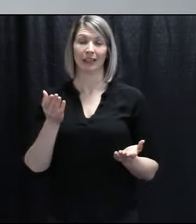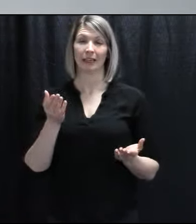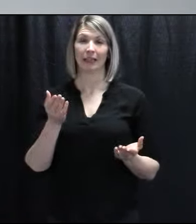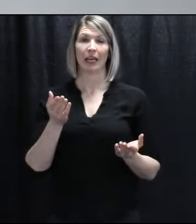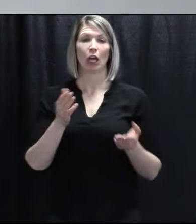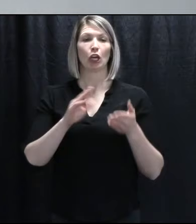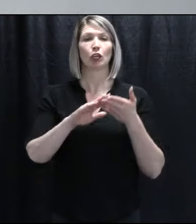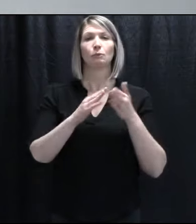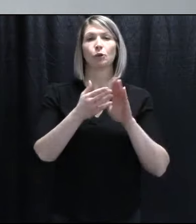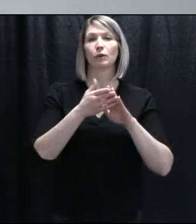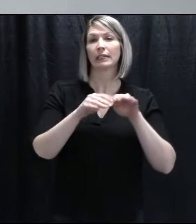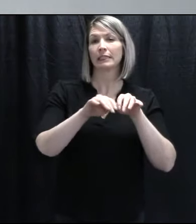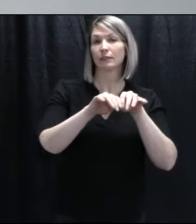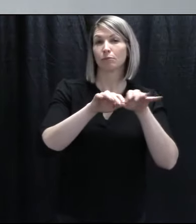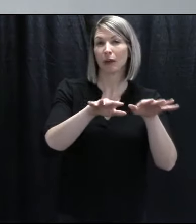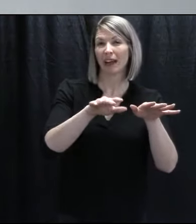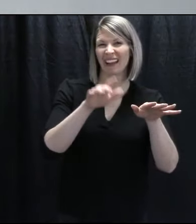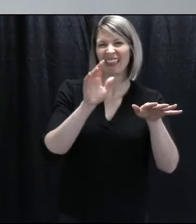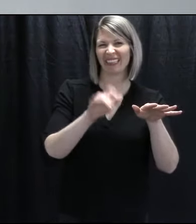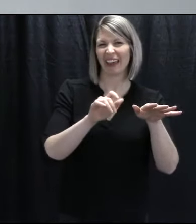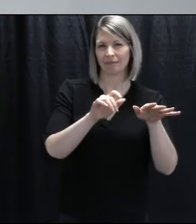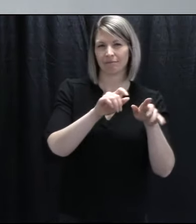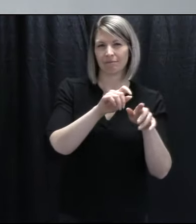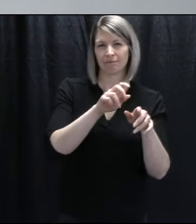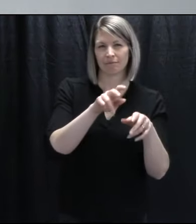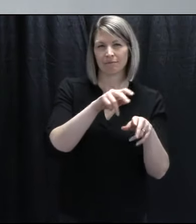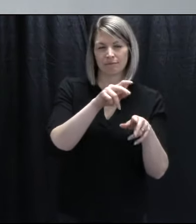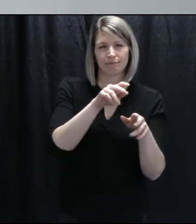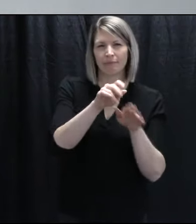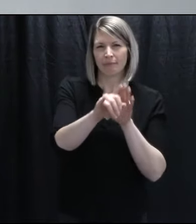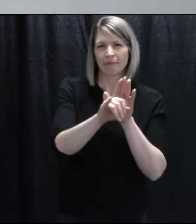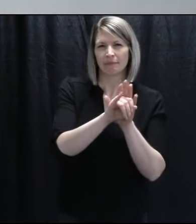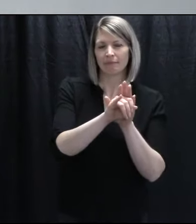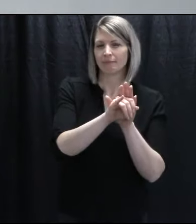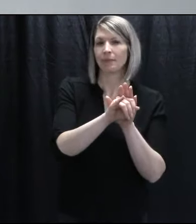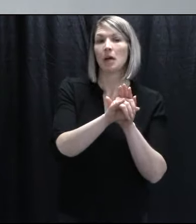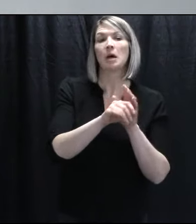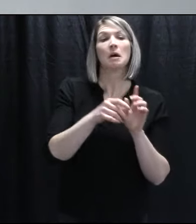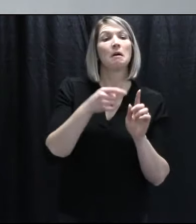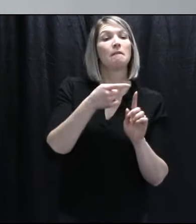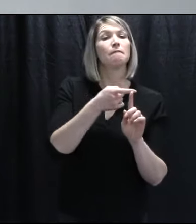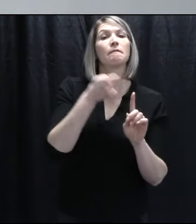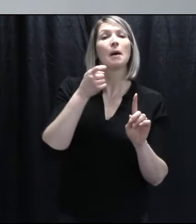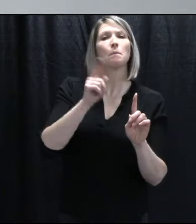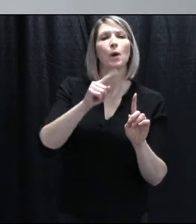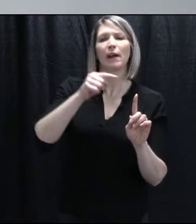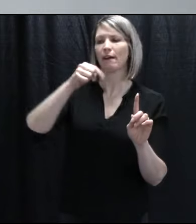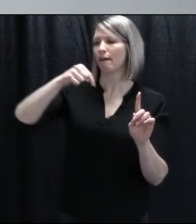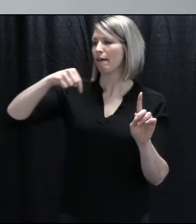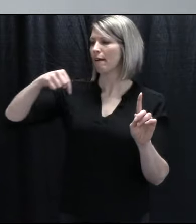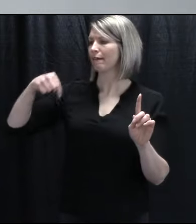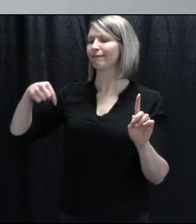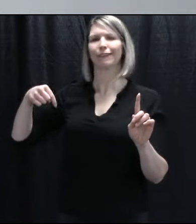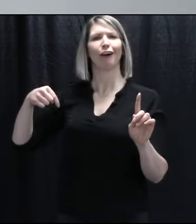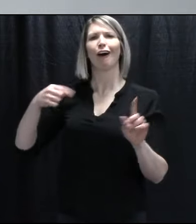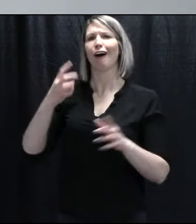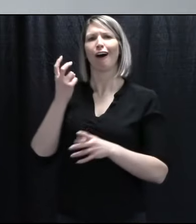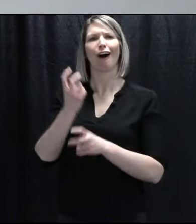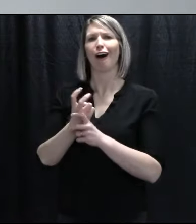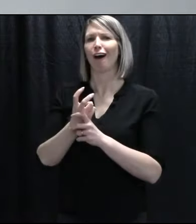don't find or incidents like this, we often don't find a source for the spread. A